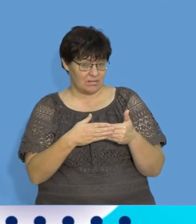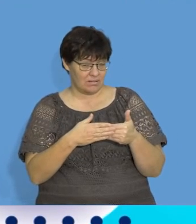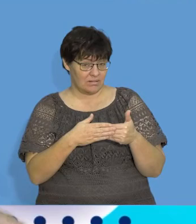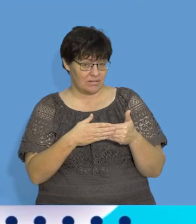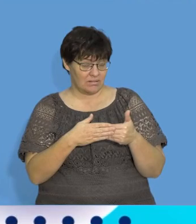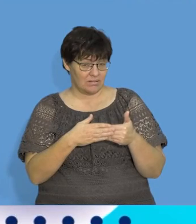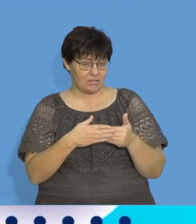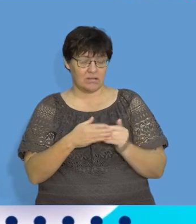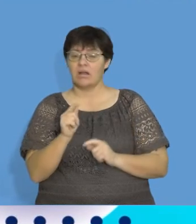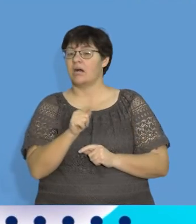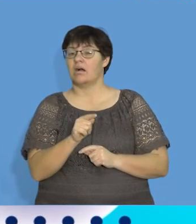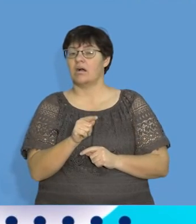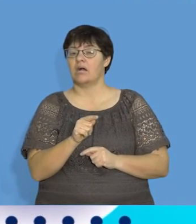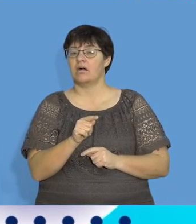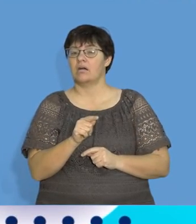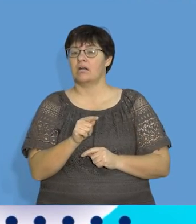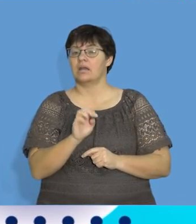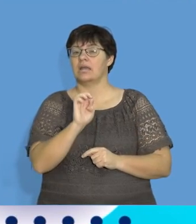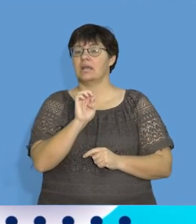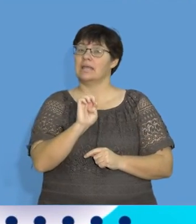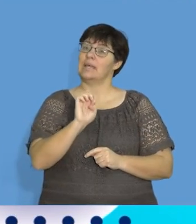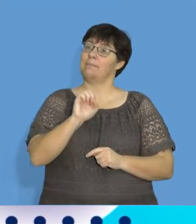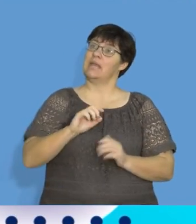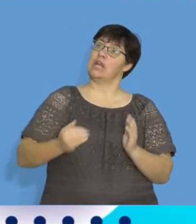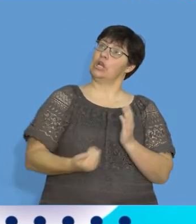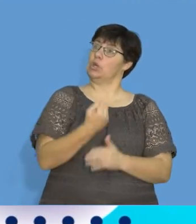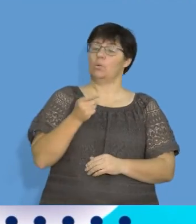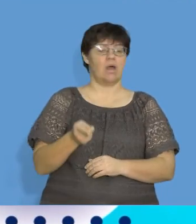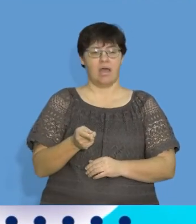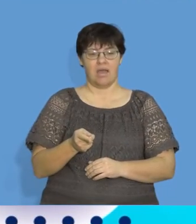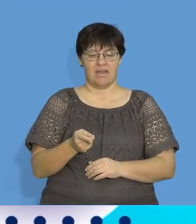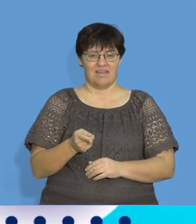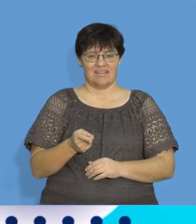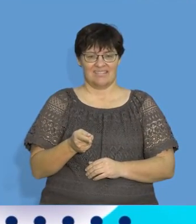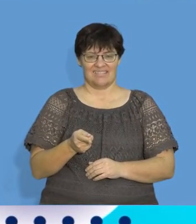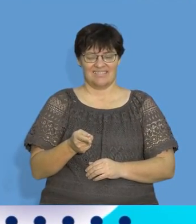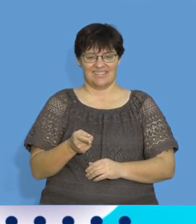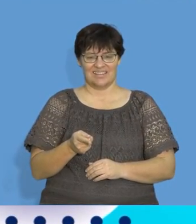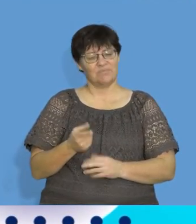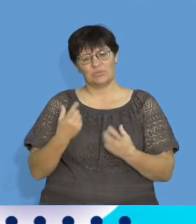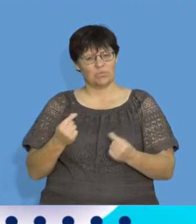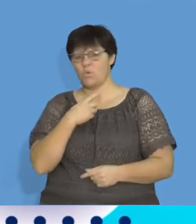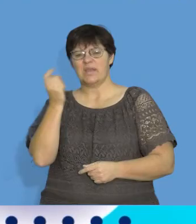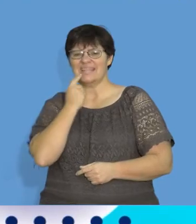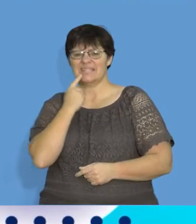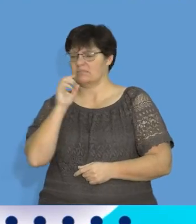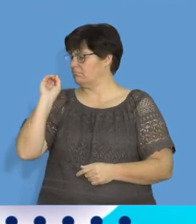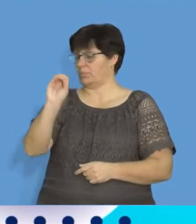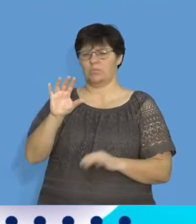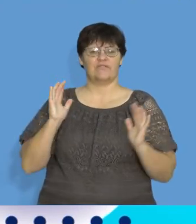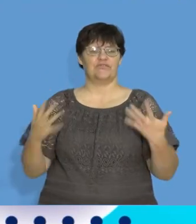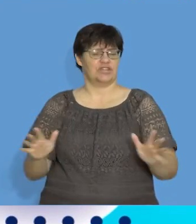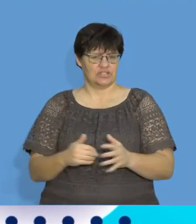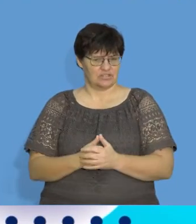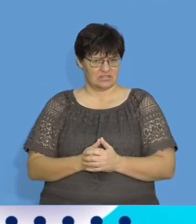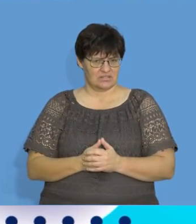asked you what is the new potential. If they did that, then it's easy. We could just put